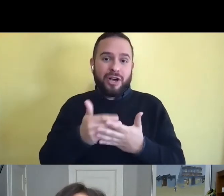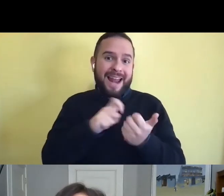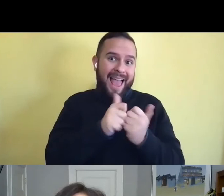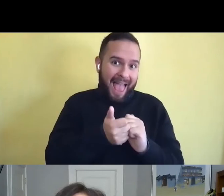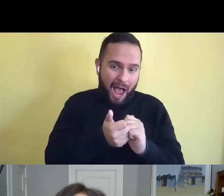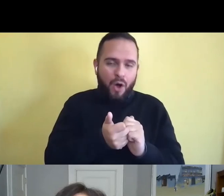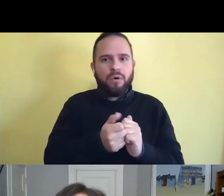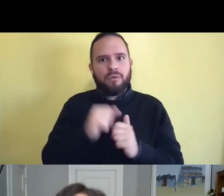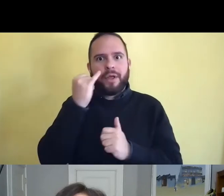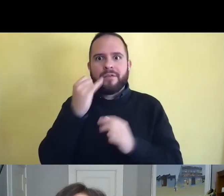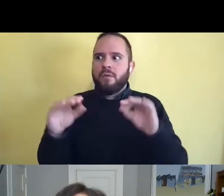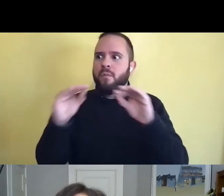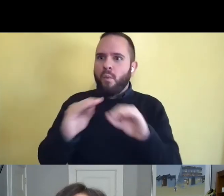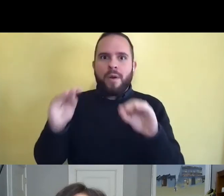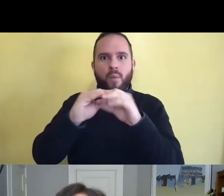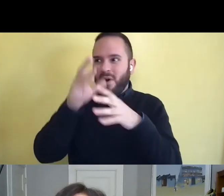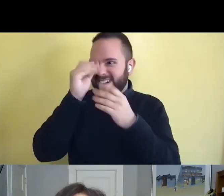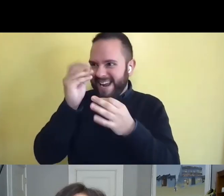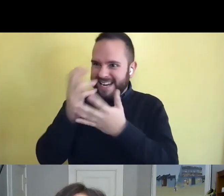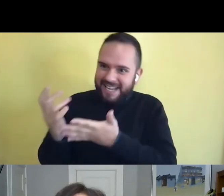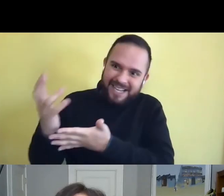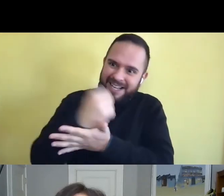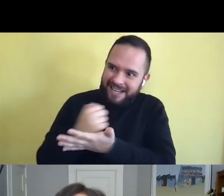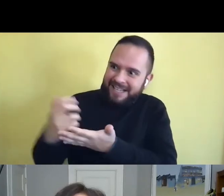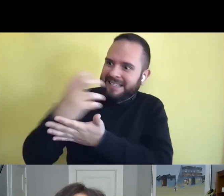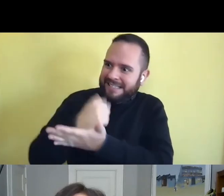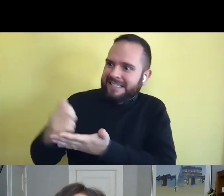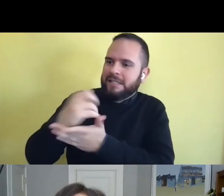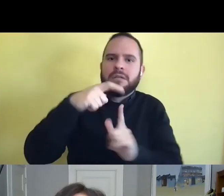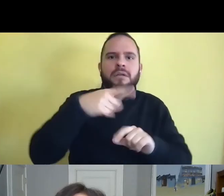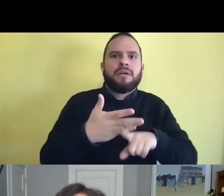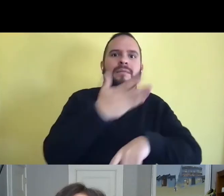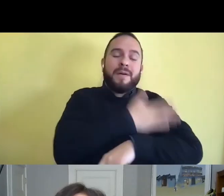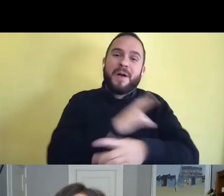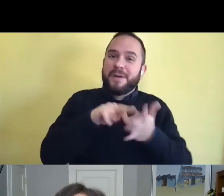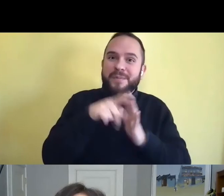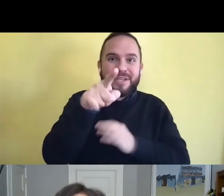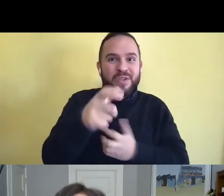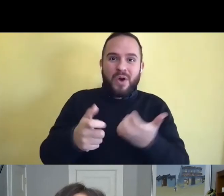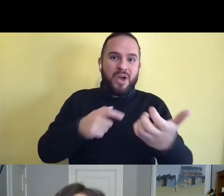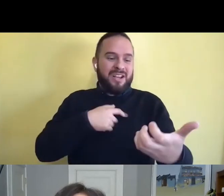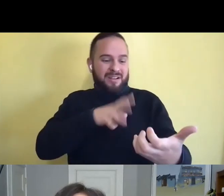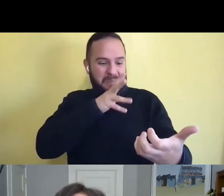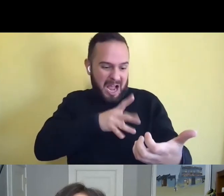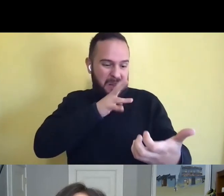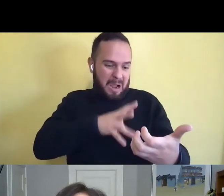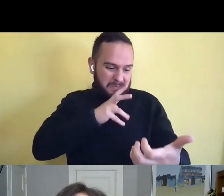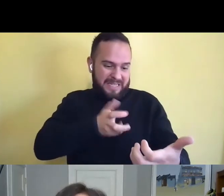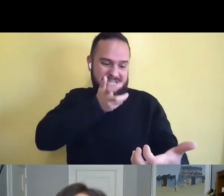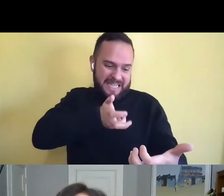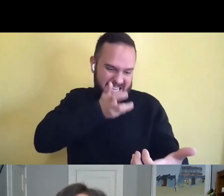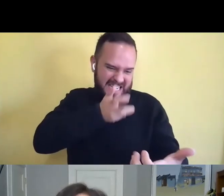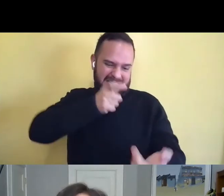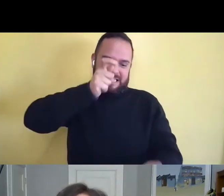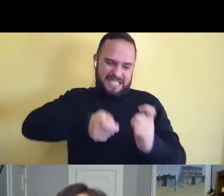it learns. So keep shouting at the smart assistants, keep trying to correct them, don't